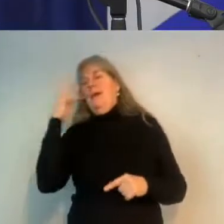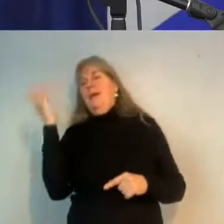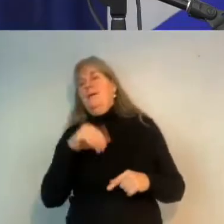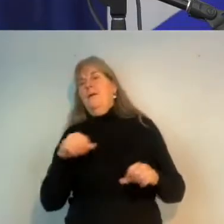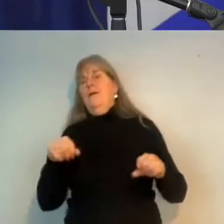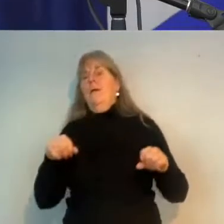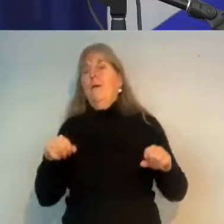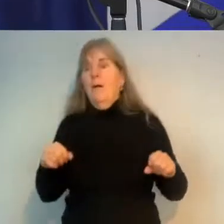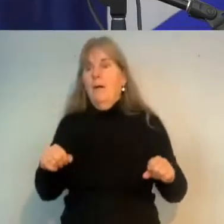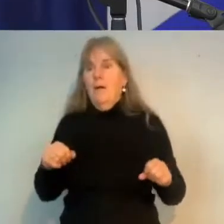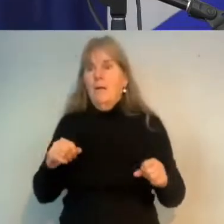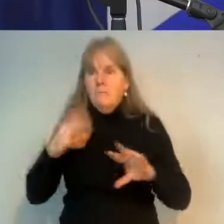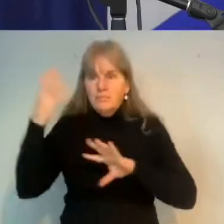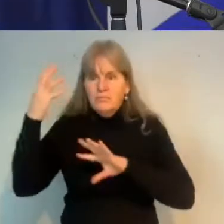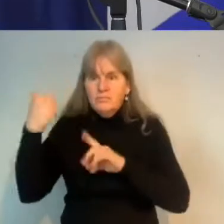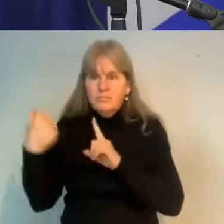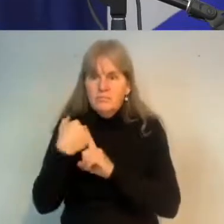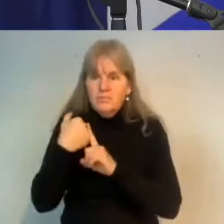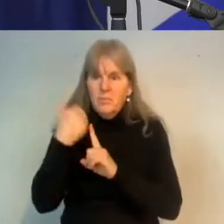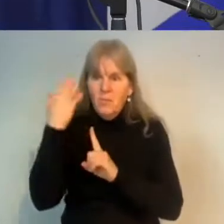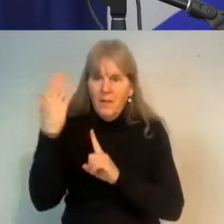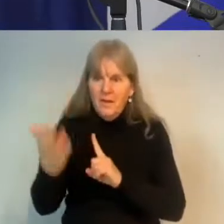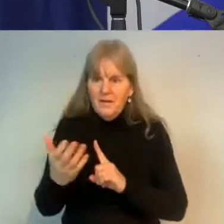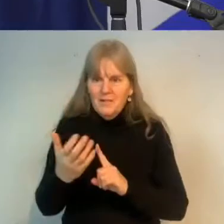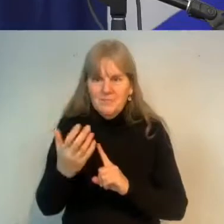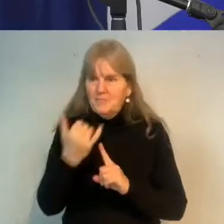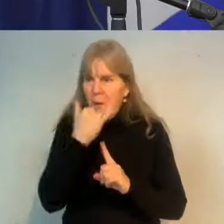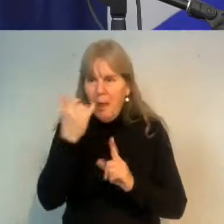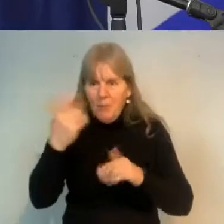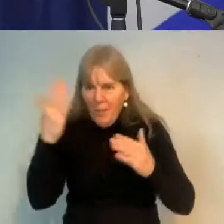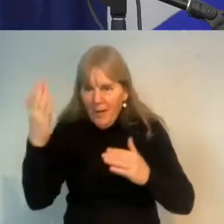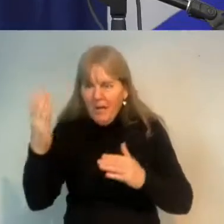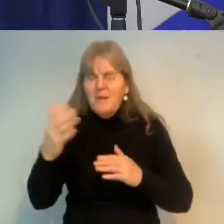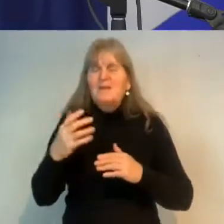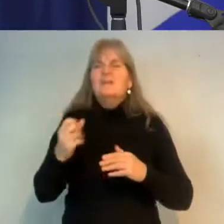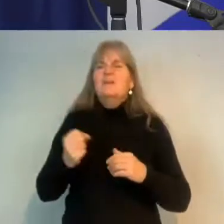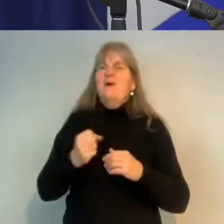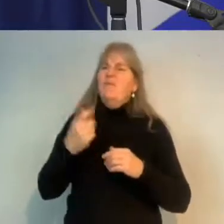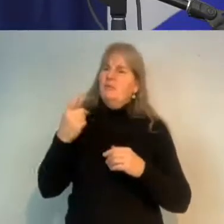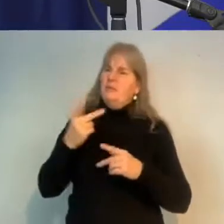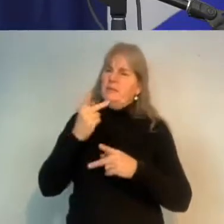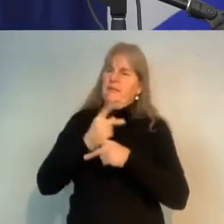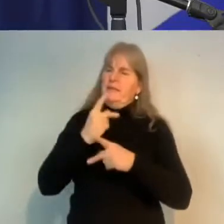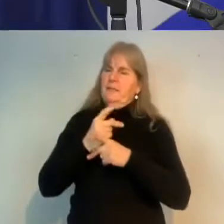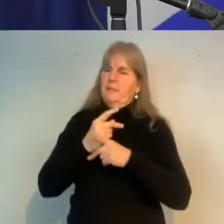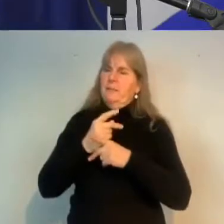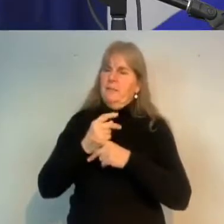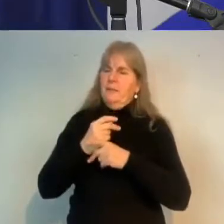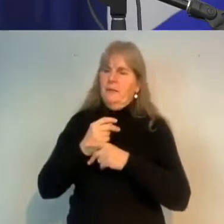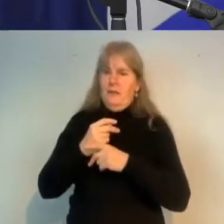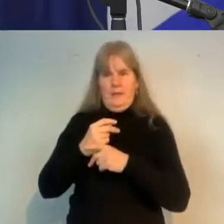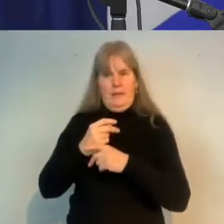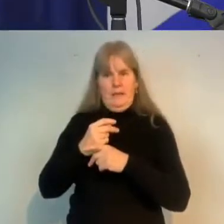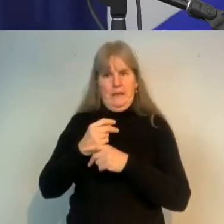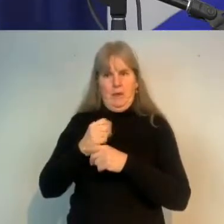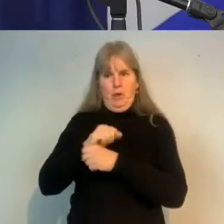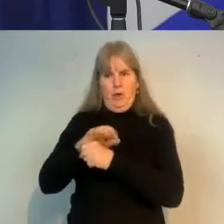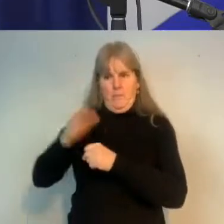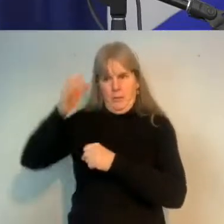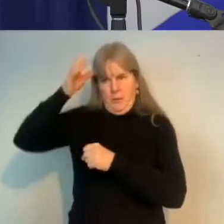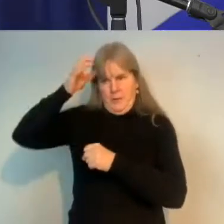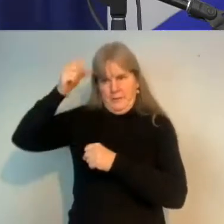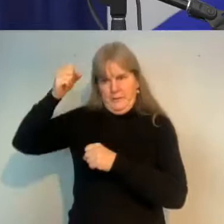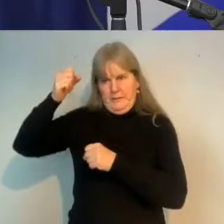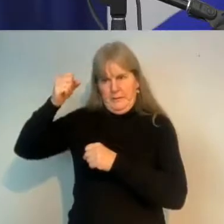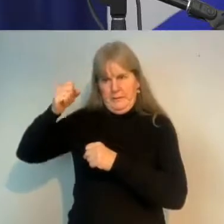burned. So we need to keep our COVID sense about us, and that's not going to change. But the better we